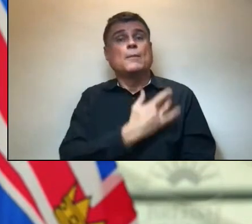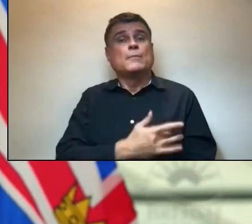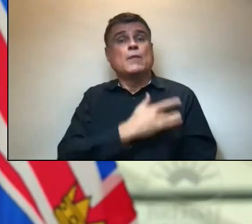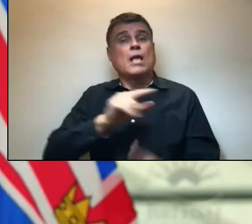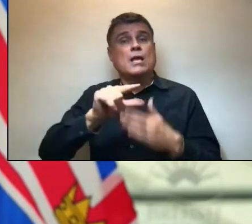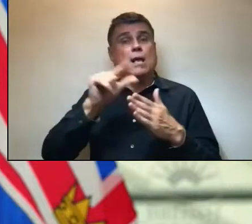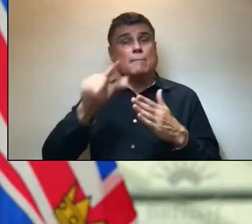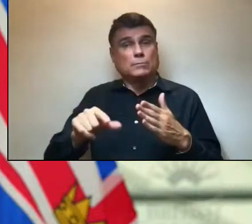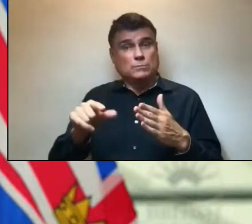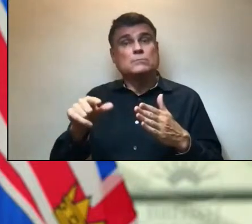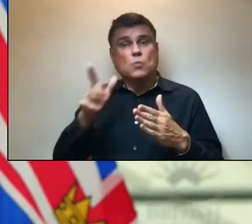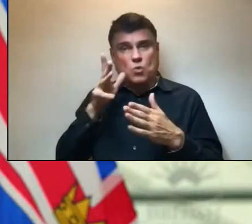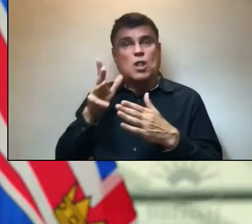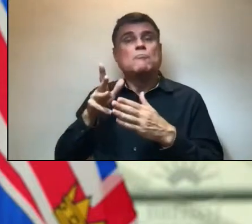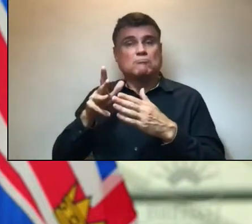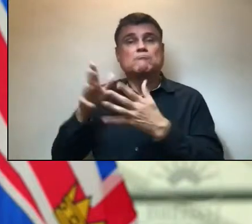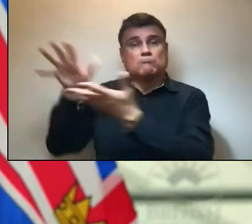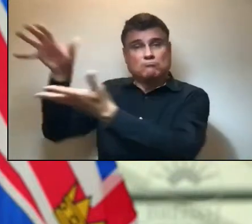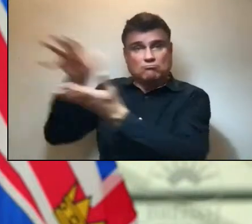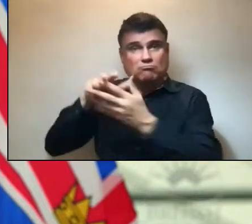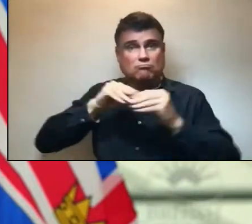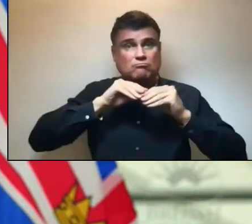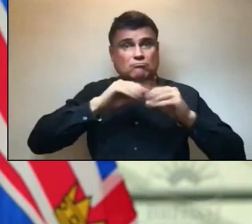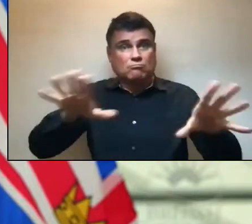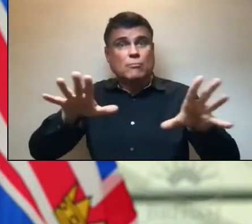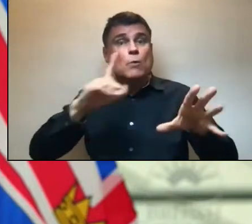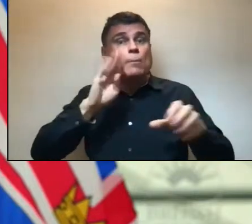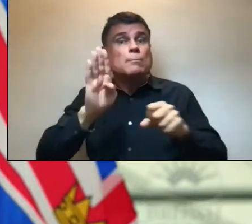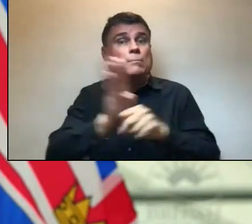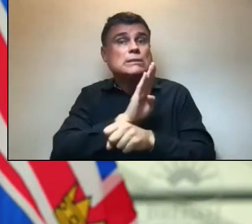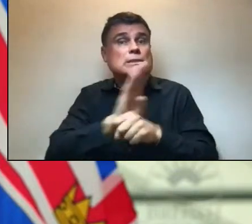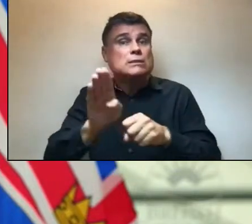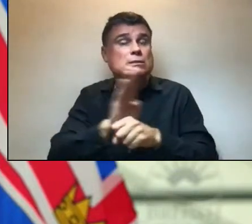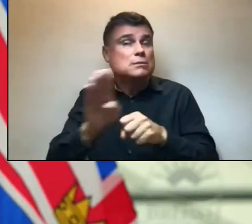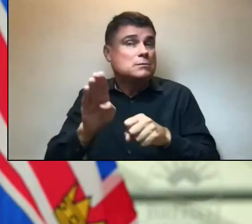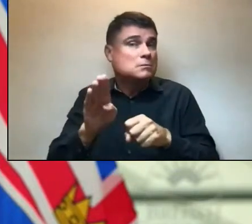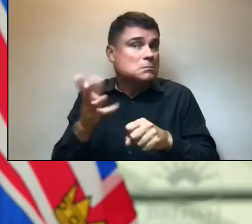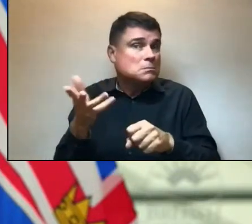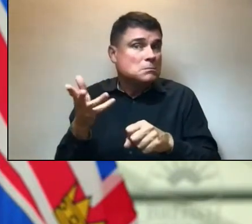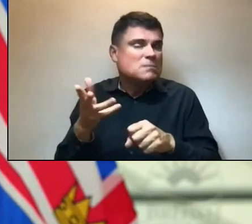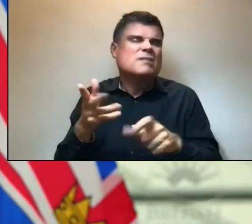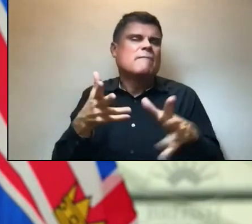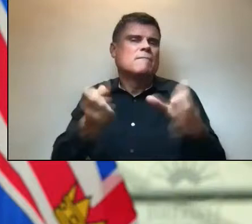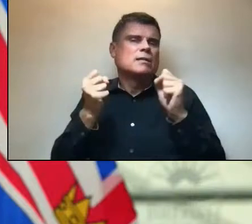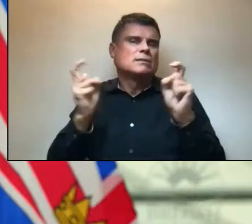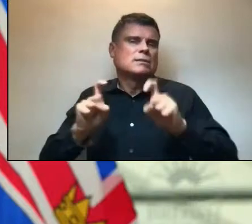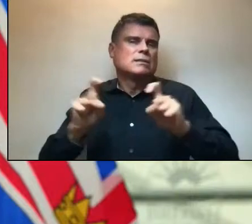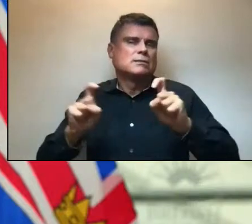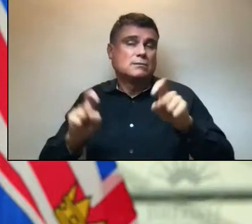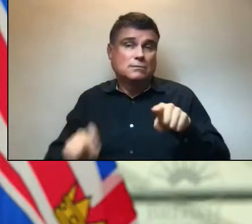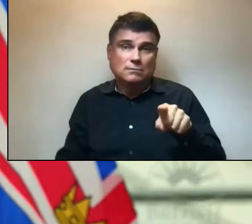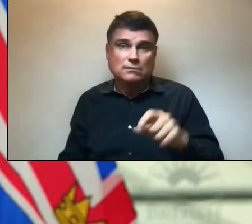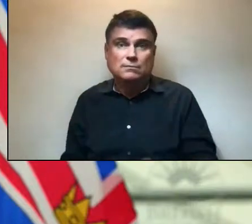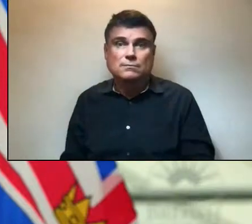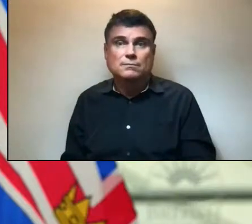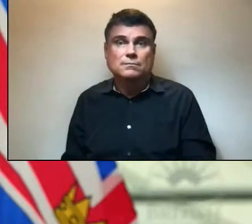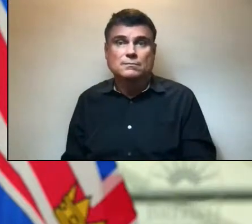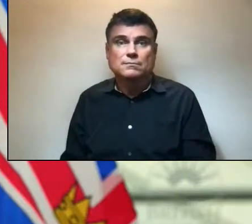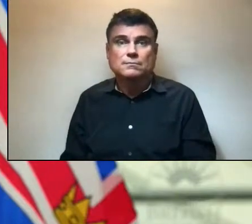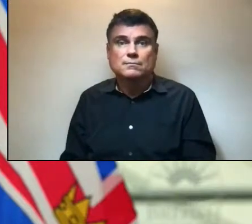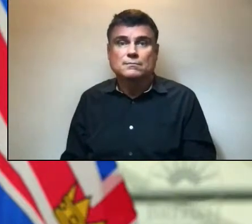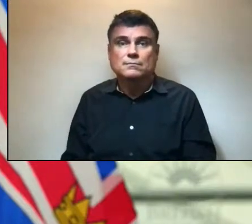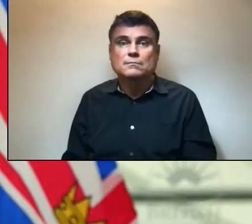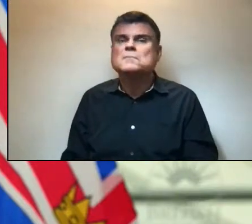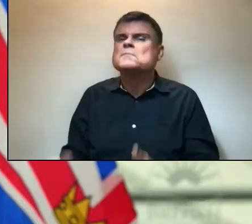business through Safe Green. Why does this program ensure that some workers get this service at government expense because they're